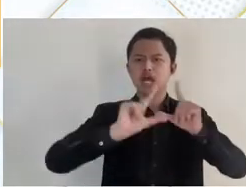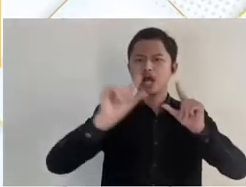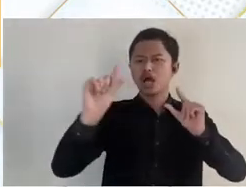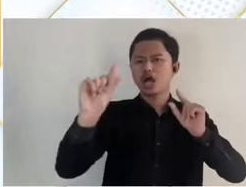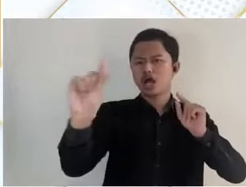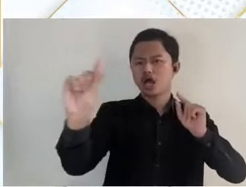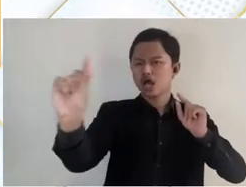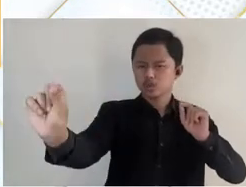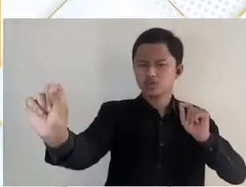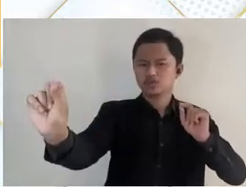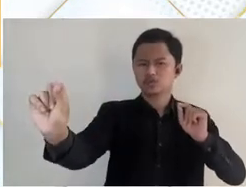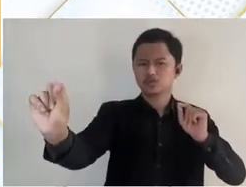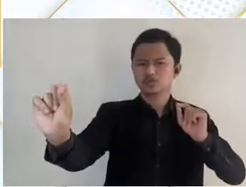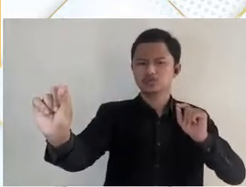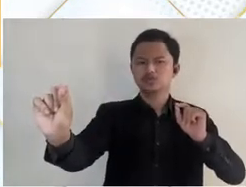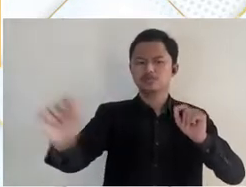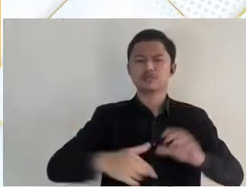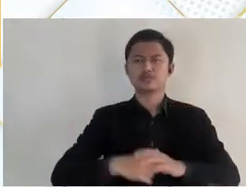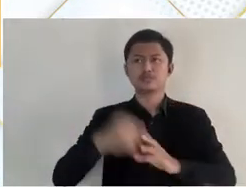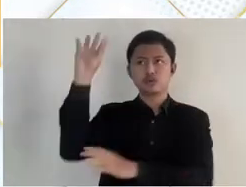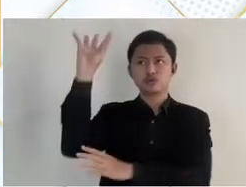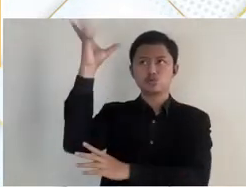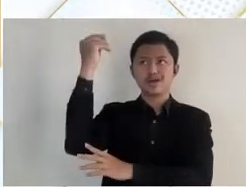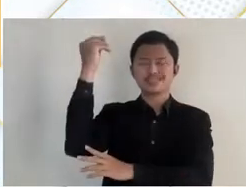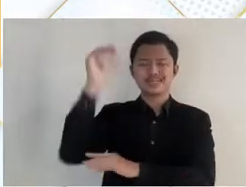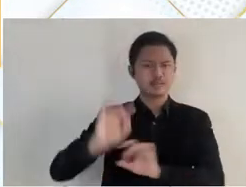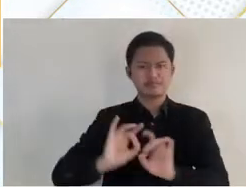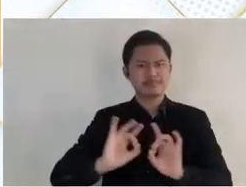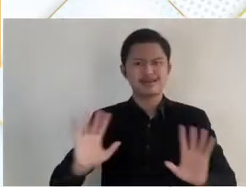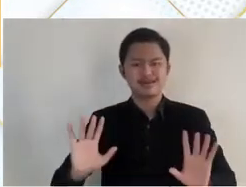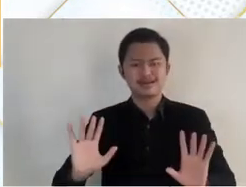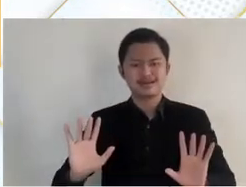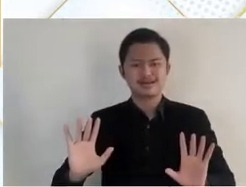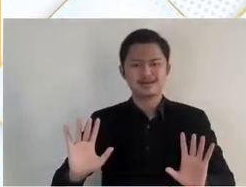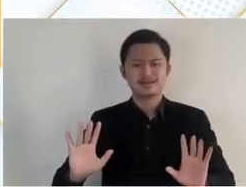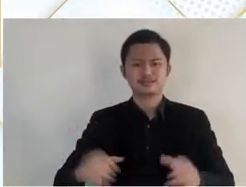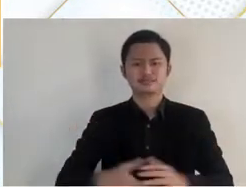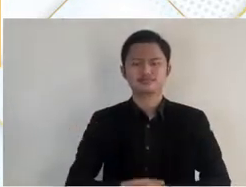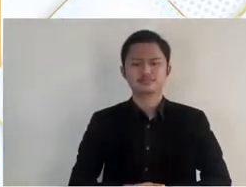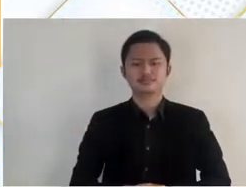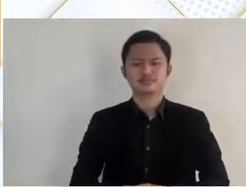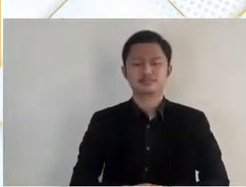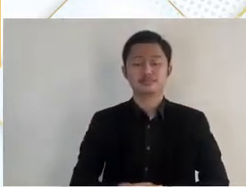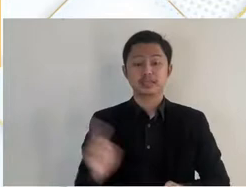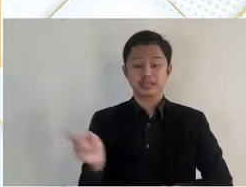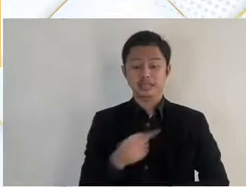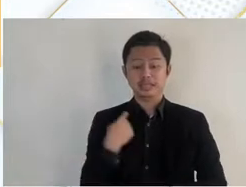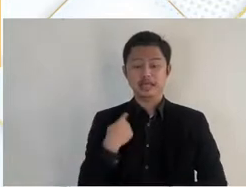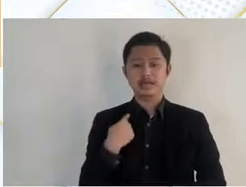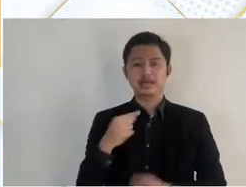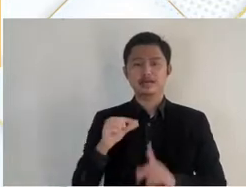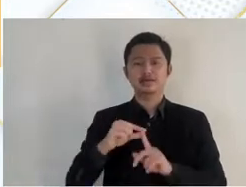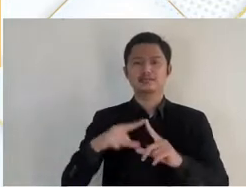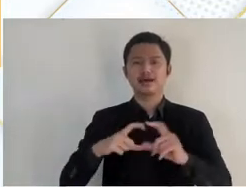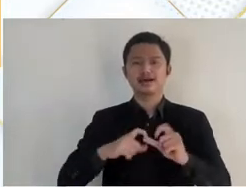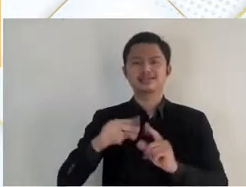climate, the weather is different. Particularly for me, coming from the Pacific, where the weather is tropical throughout